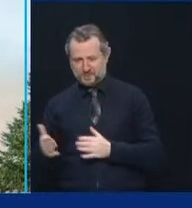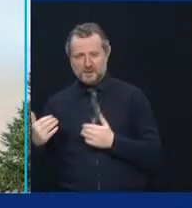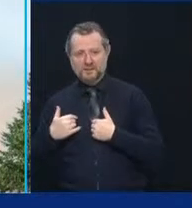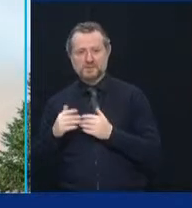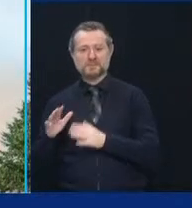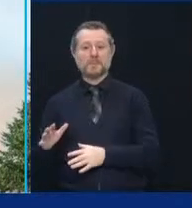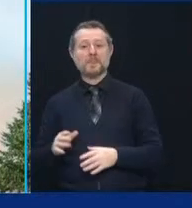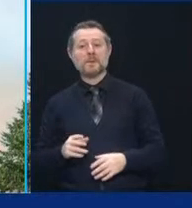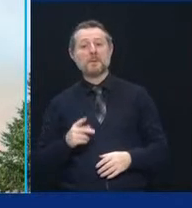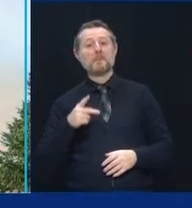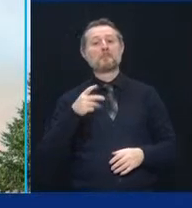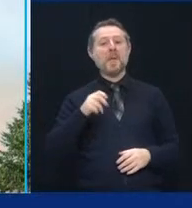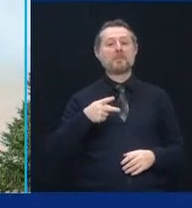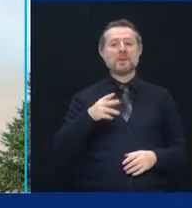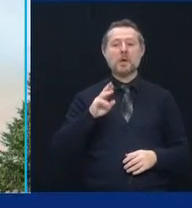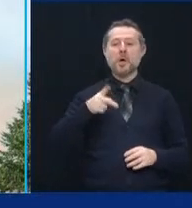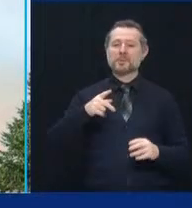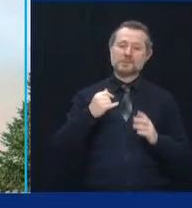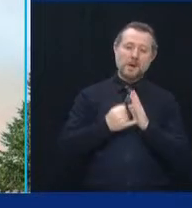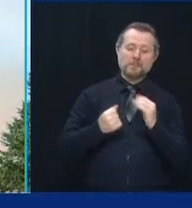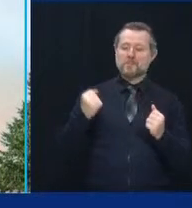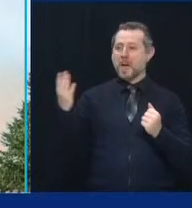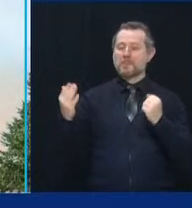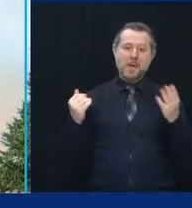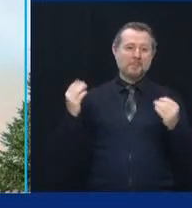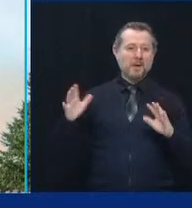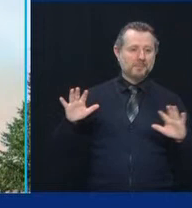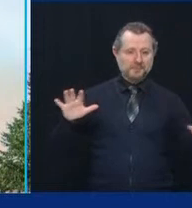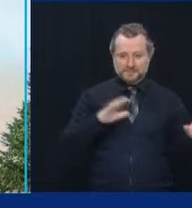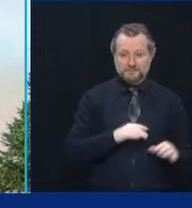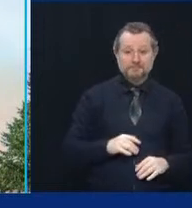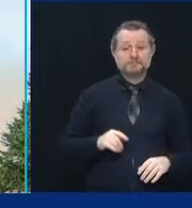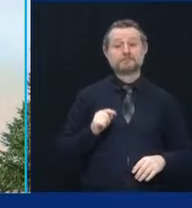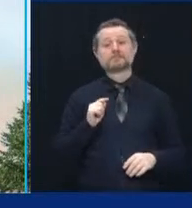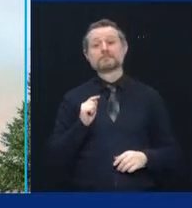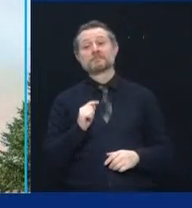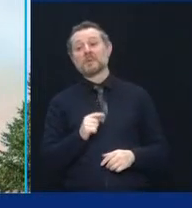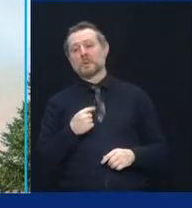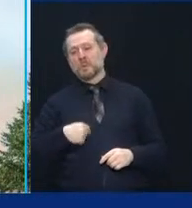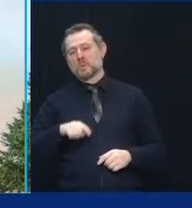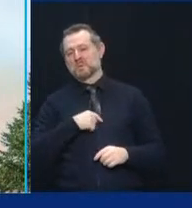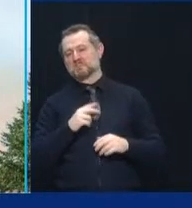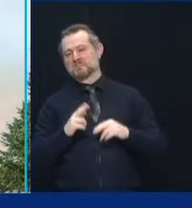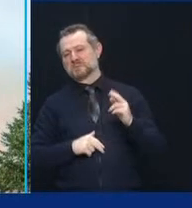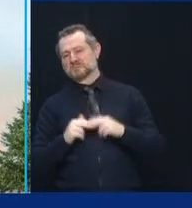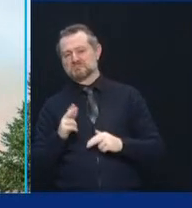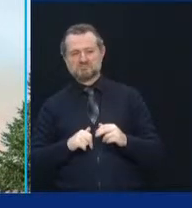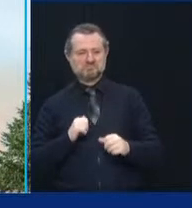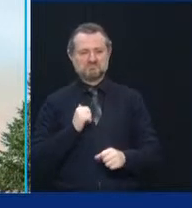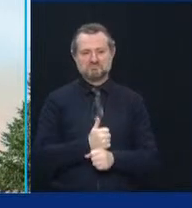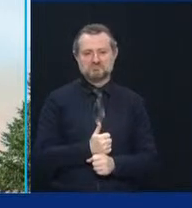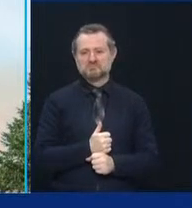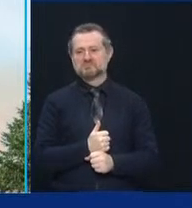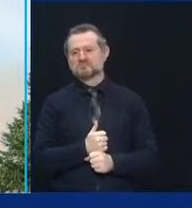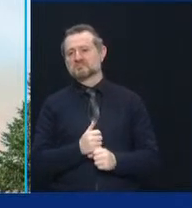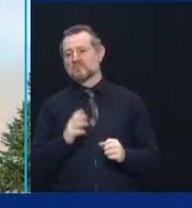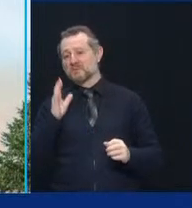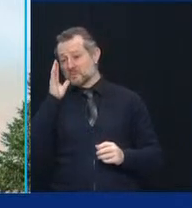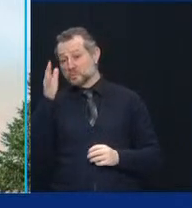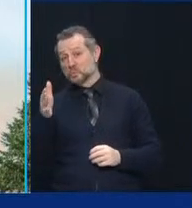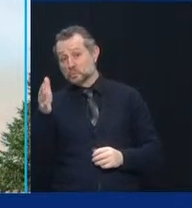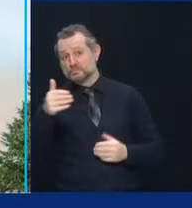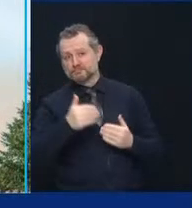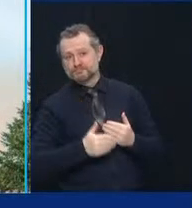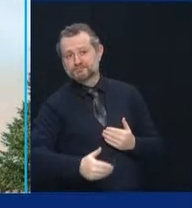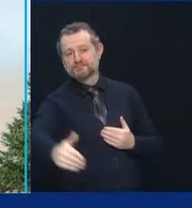arts. We're building, it's about building literally the future, and we